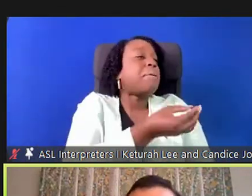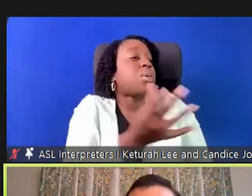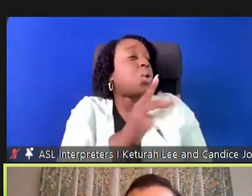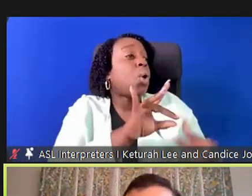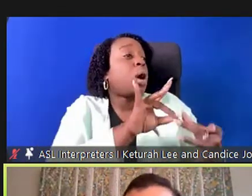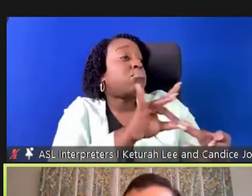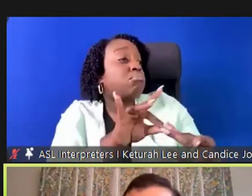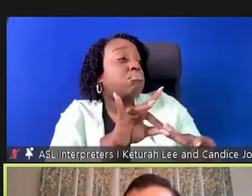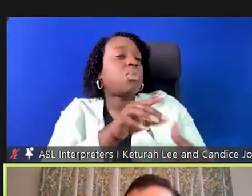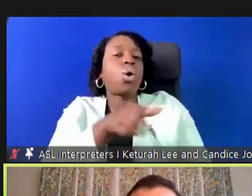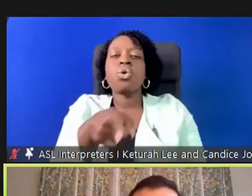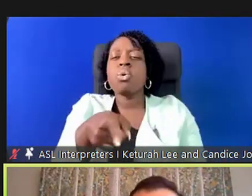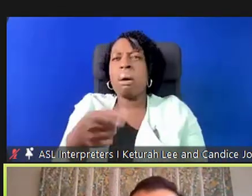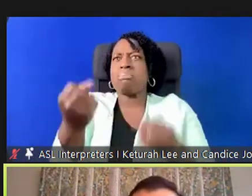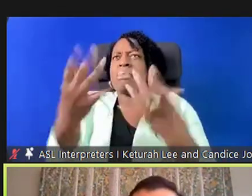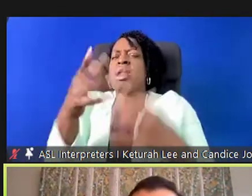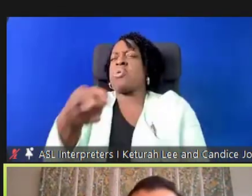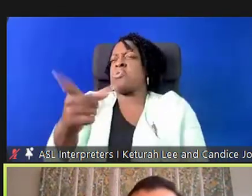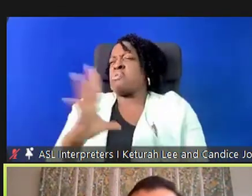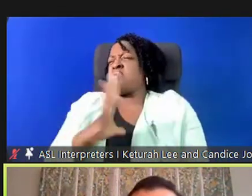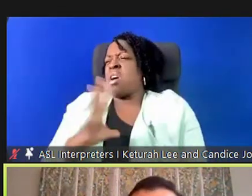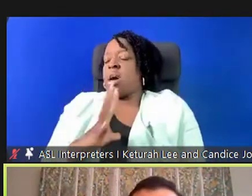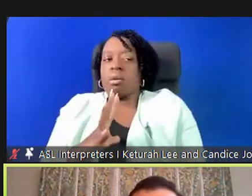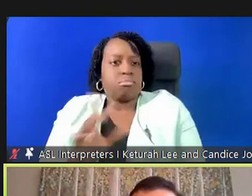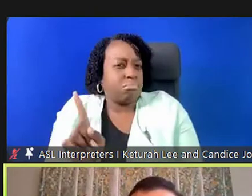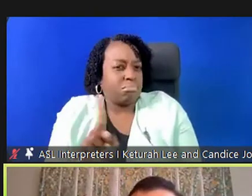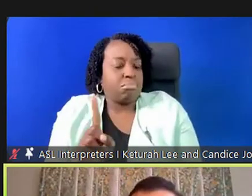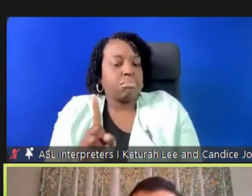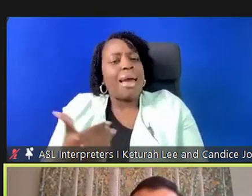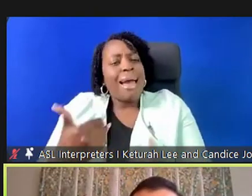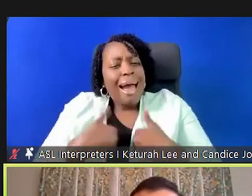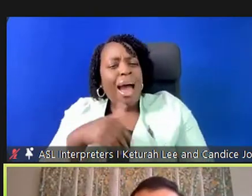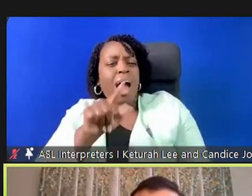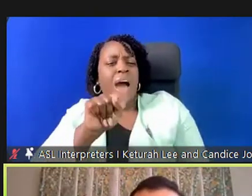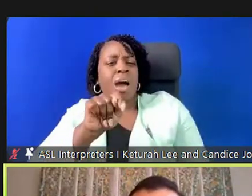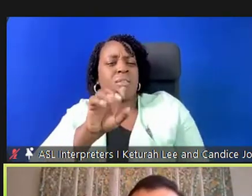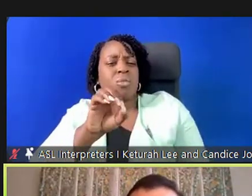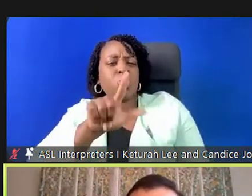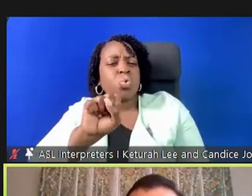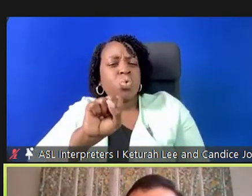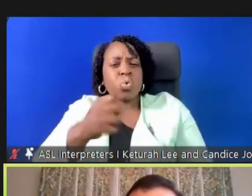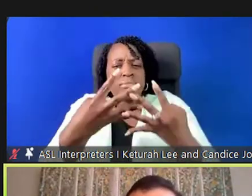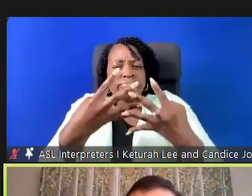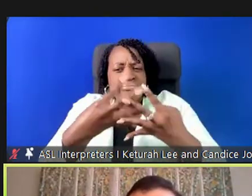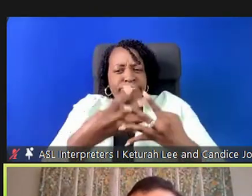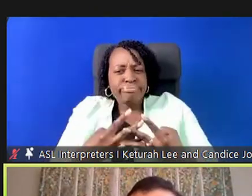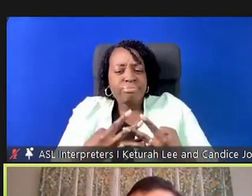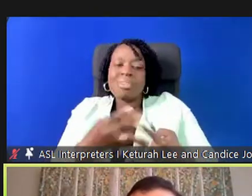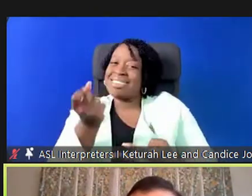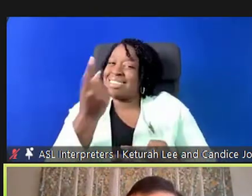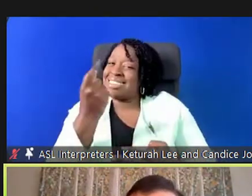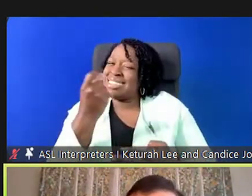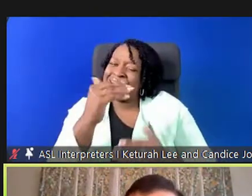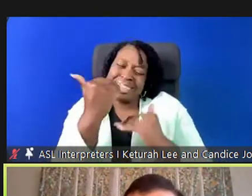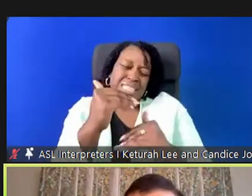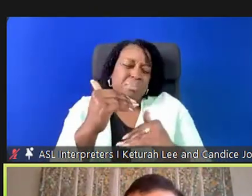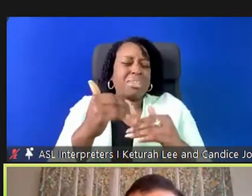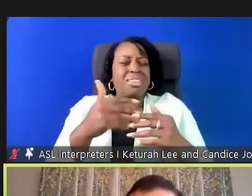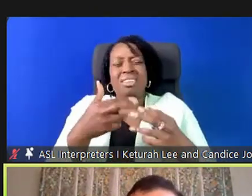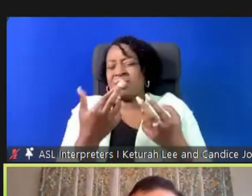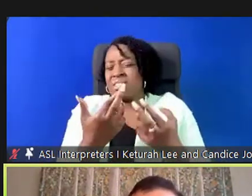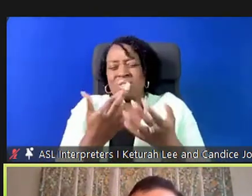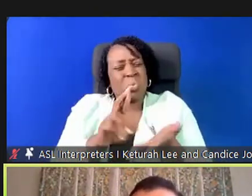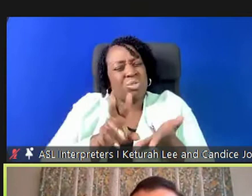prior diagnoses. There are screening tools that are available, although there is limited research on their use in clinical